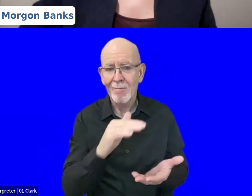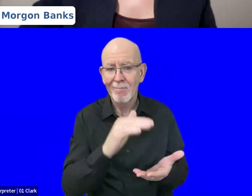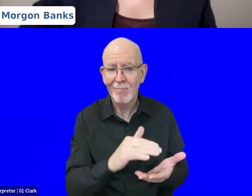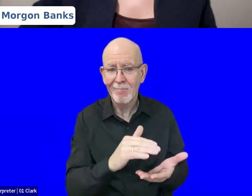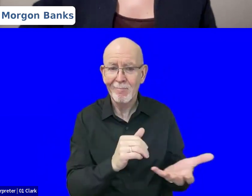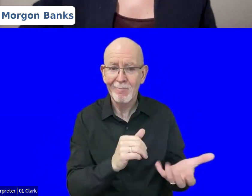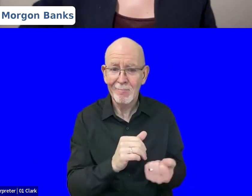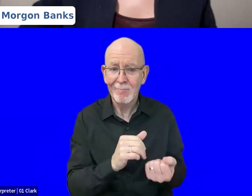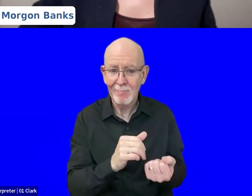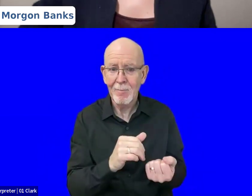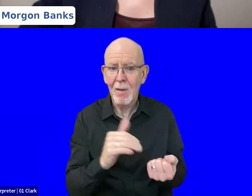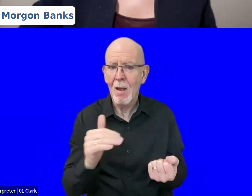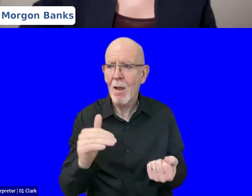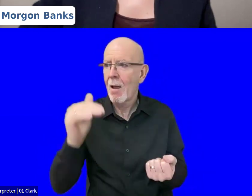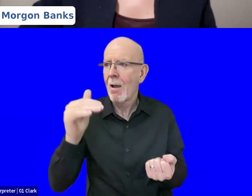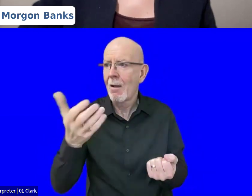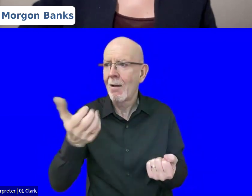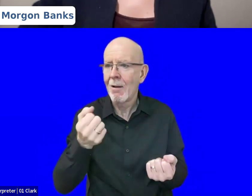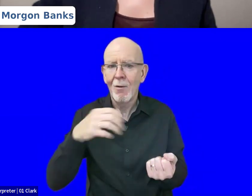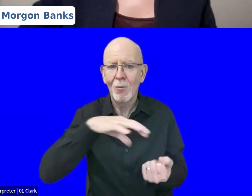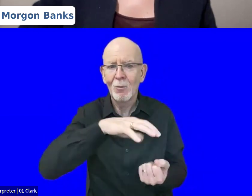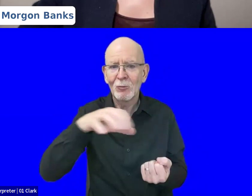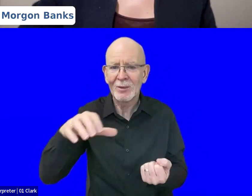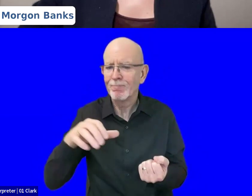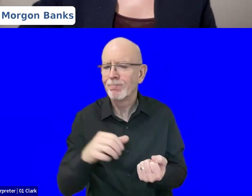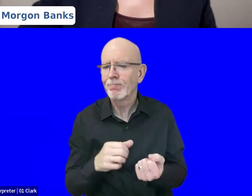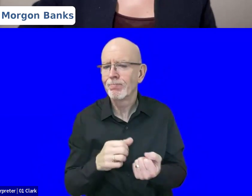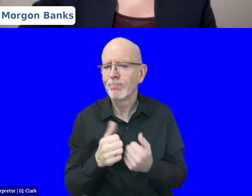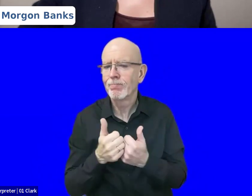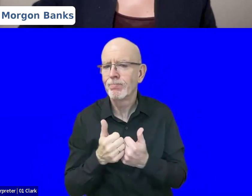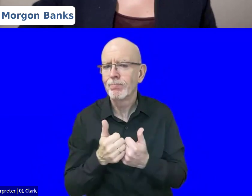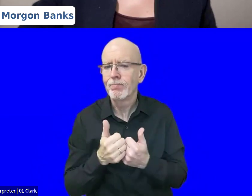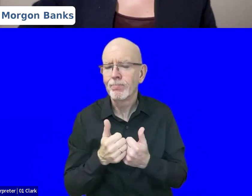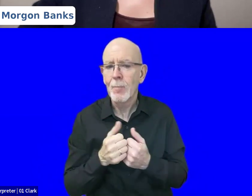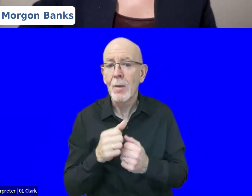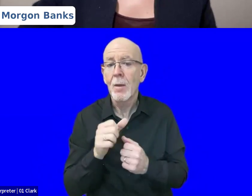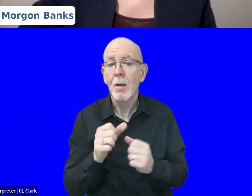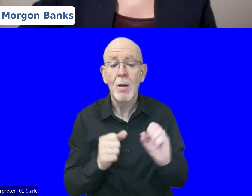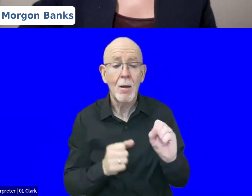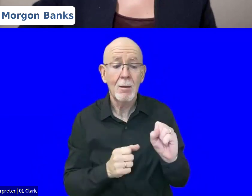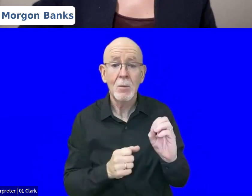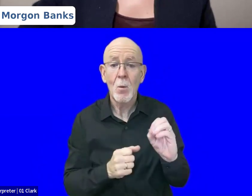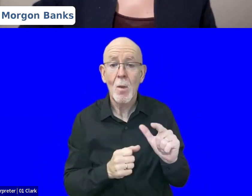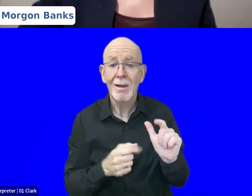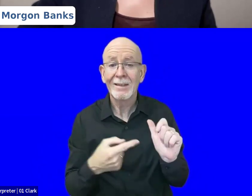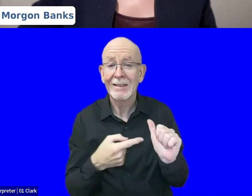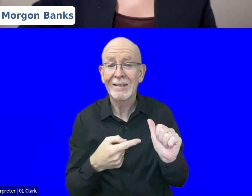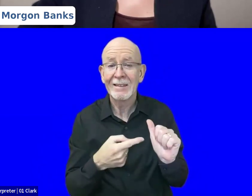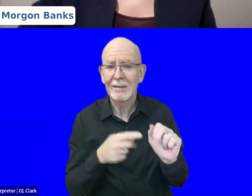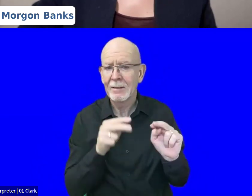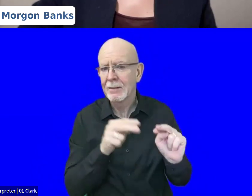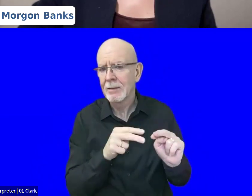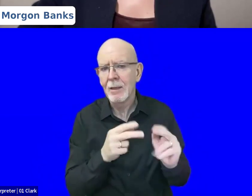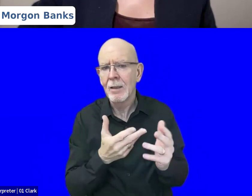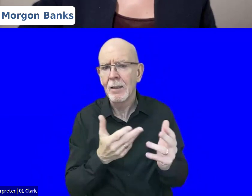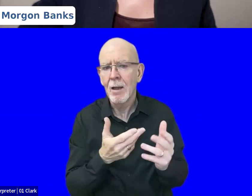so the SOL method is looking at basically what is being spent right now. And as I said in the presentation, there's a reason why